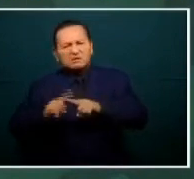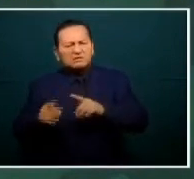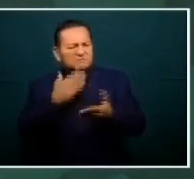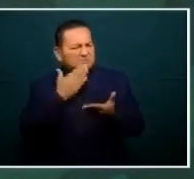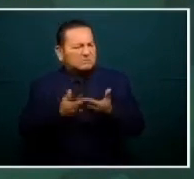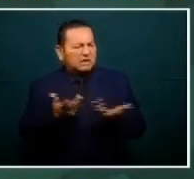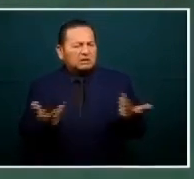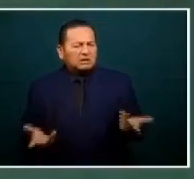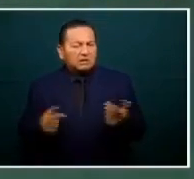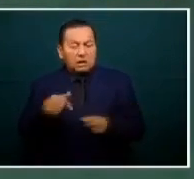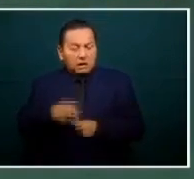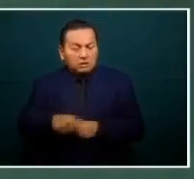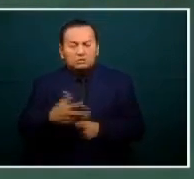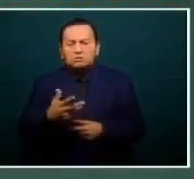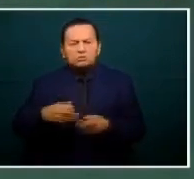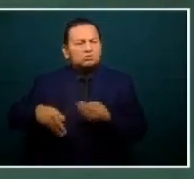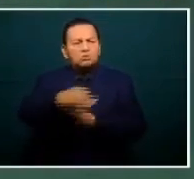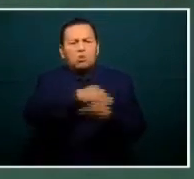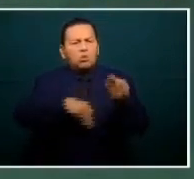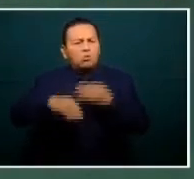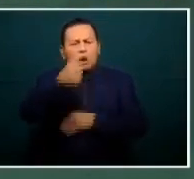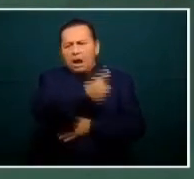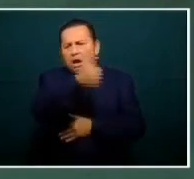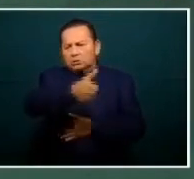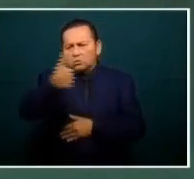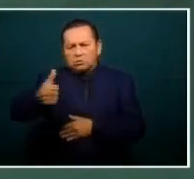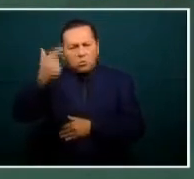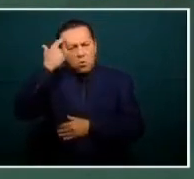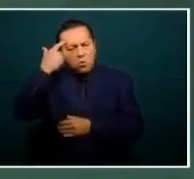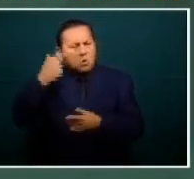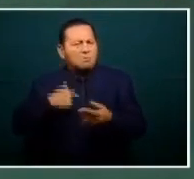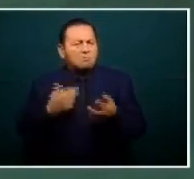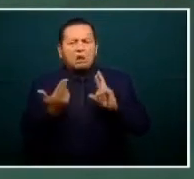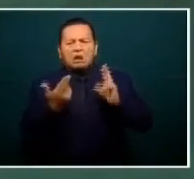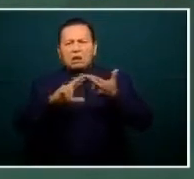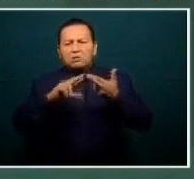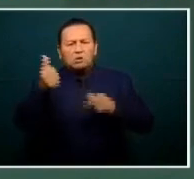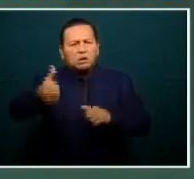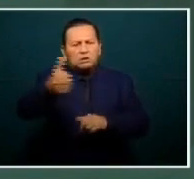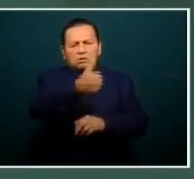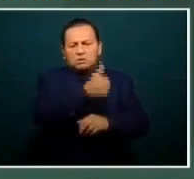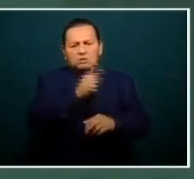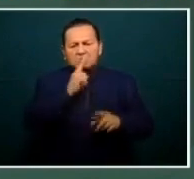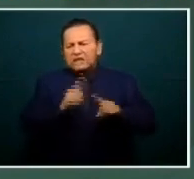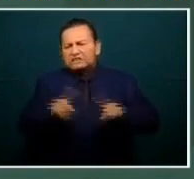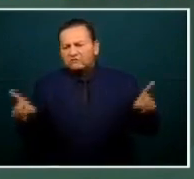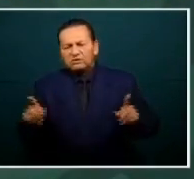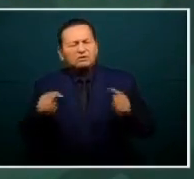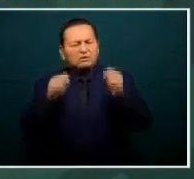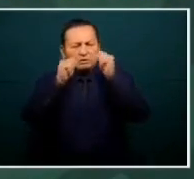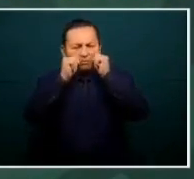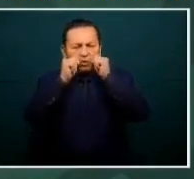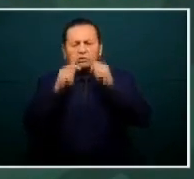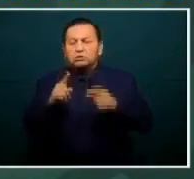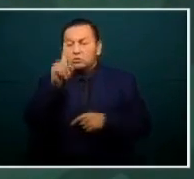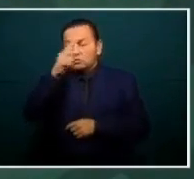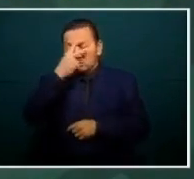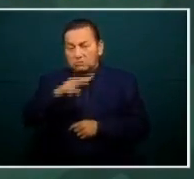That all, even with our differences, political and religious